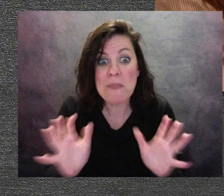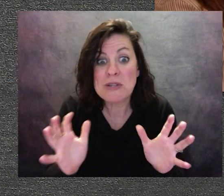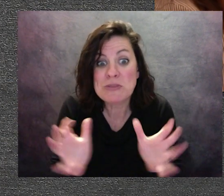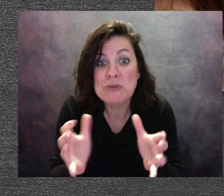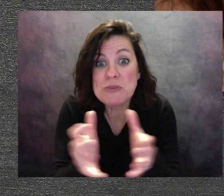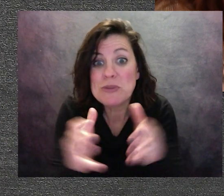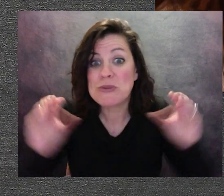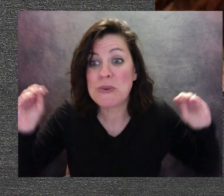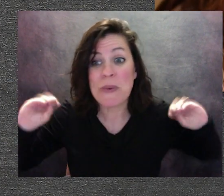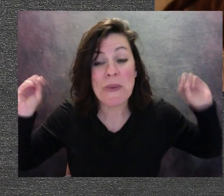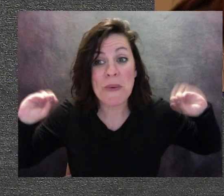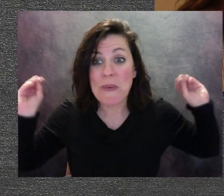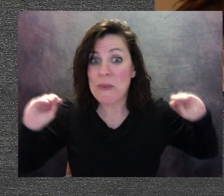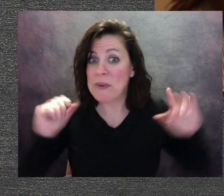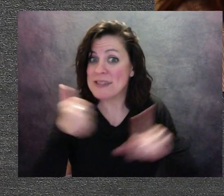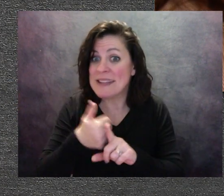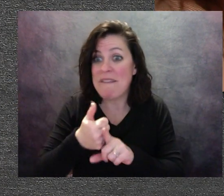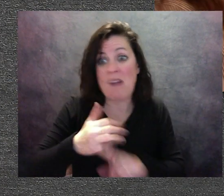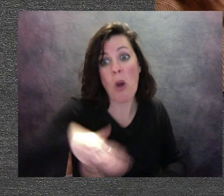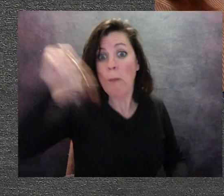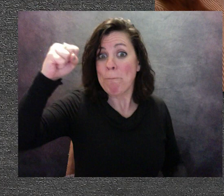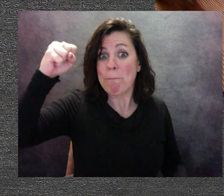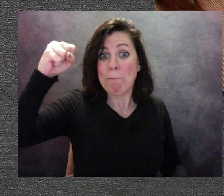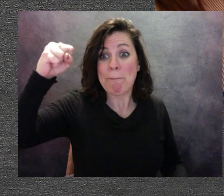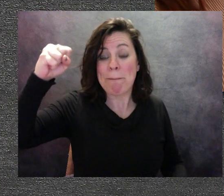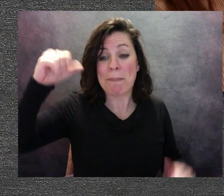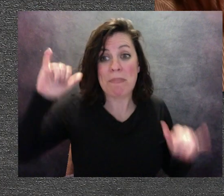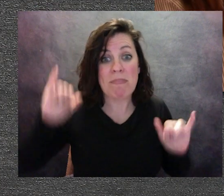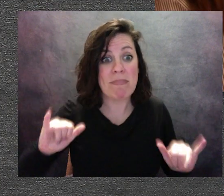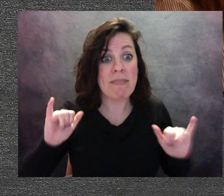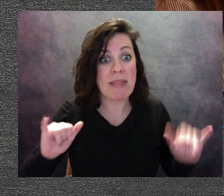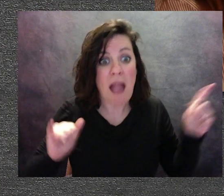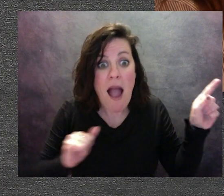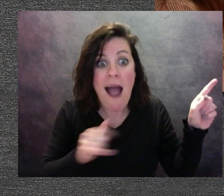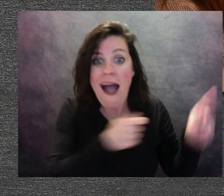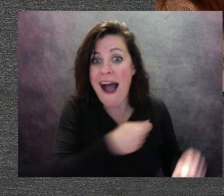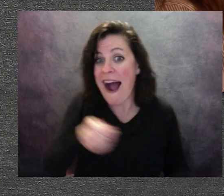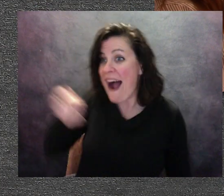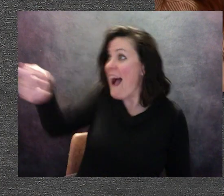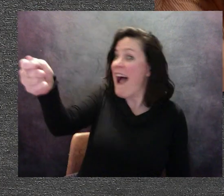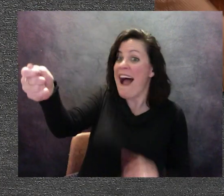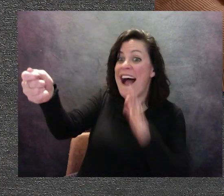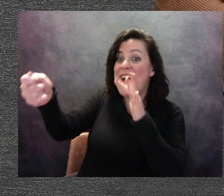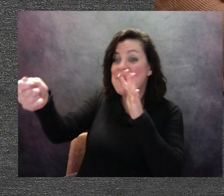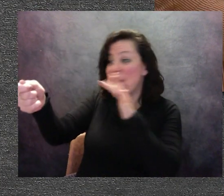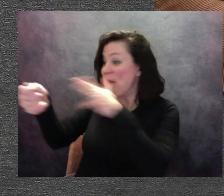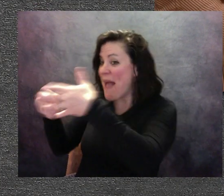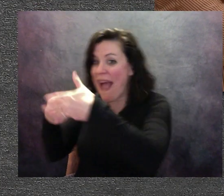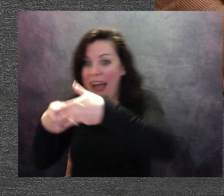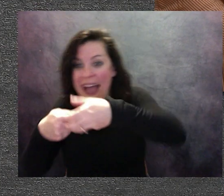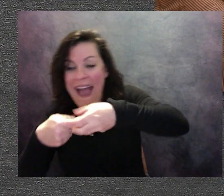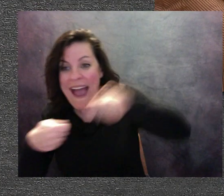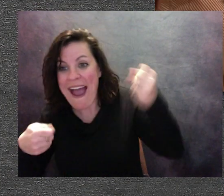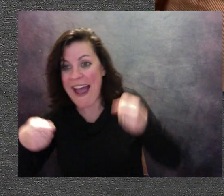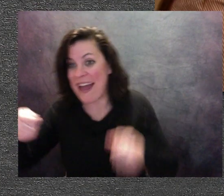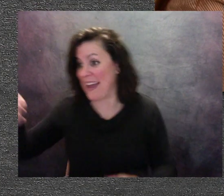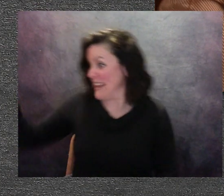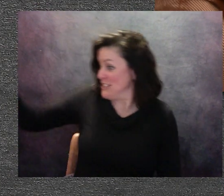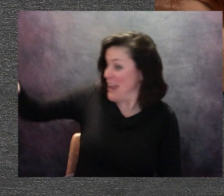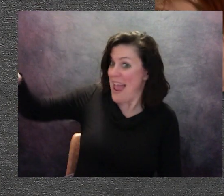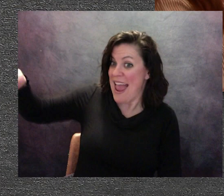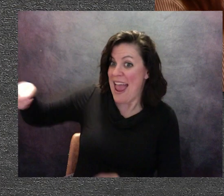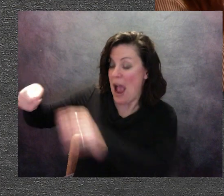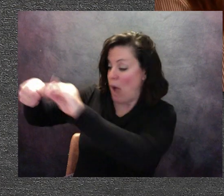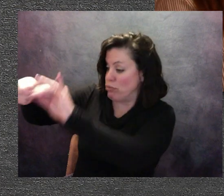together. Wow! Here you are, he says to his mother, and he shakes the magnet.